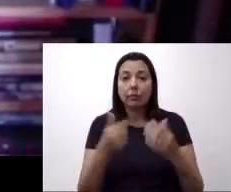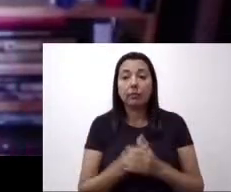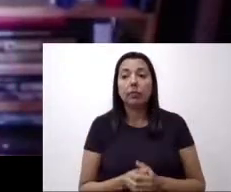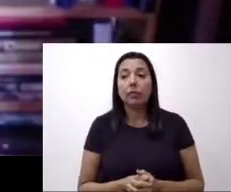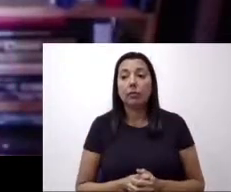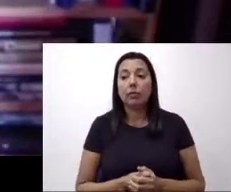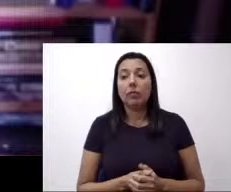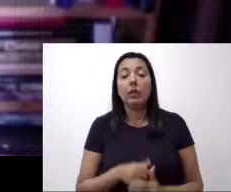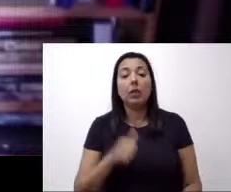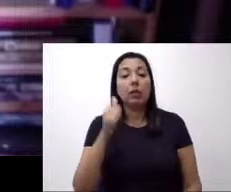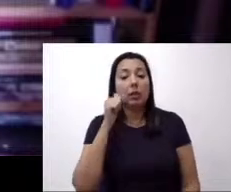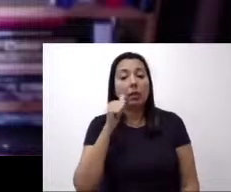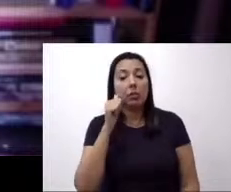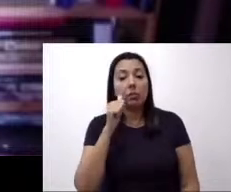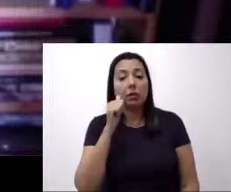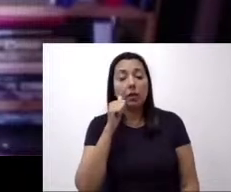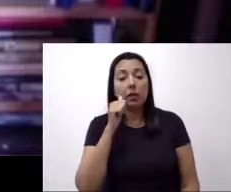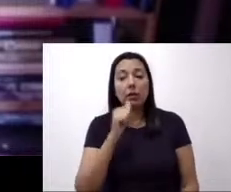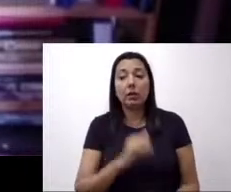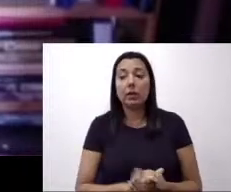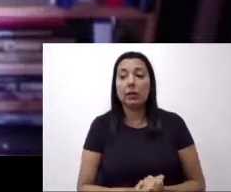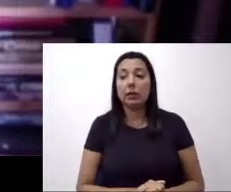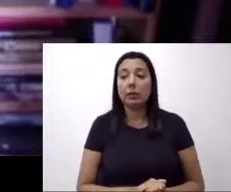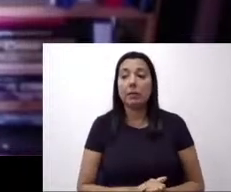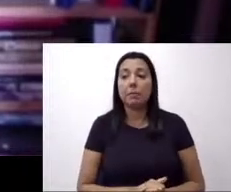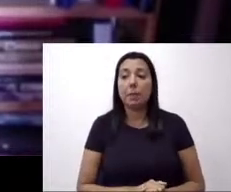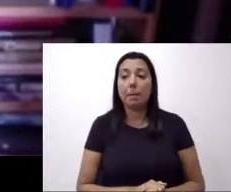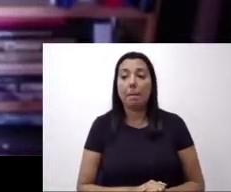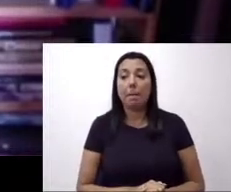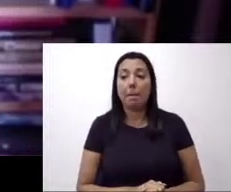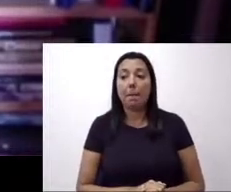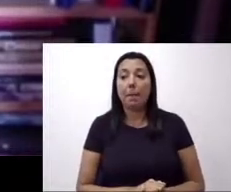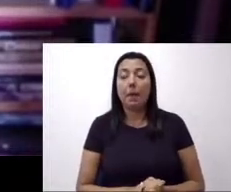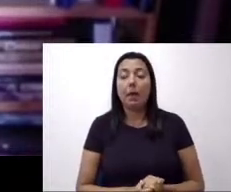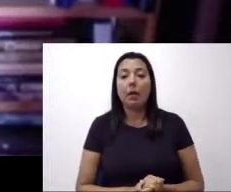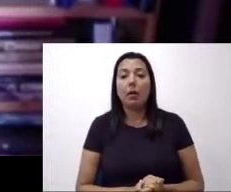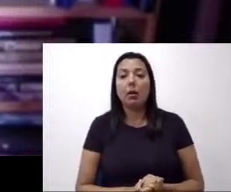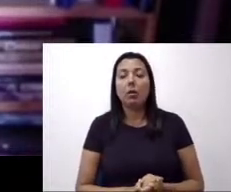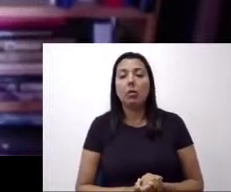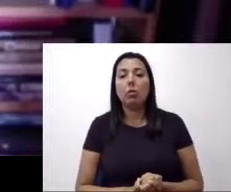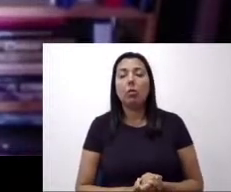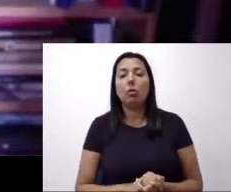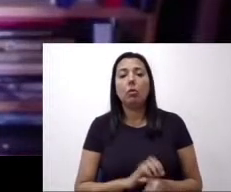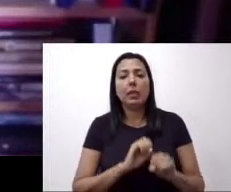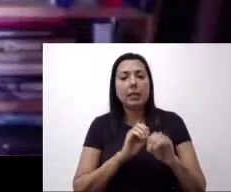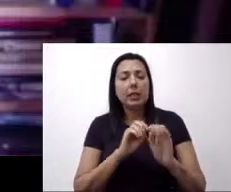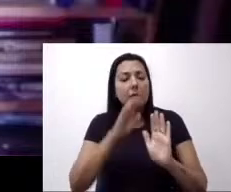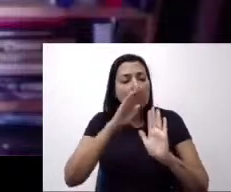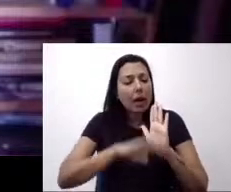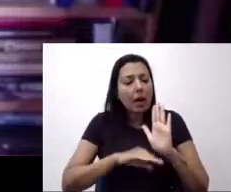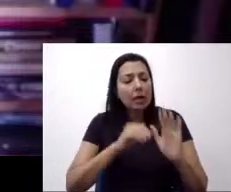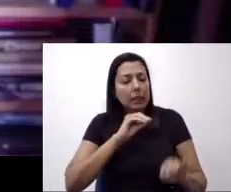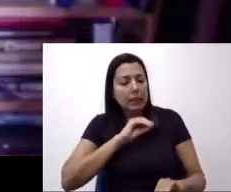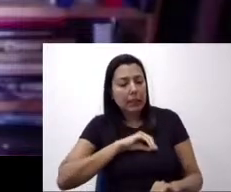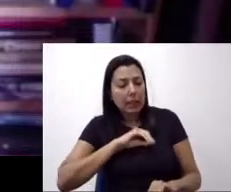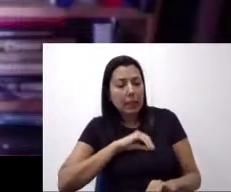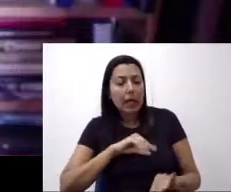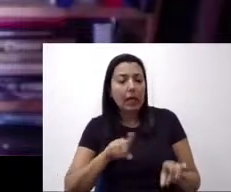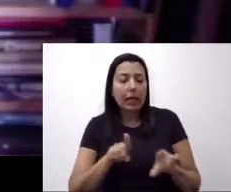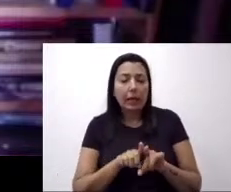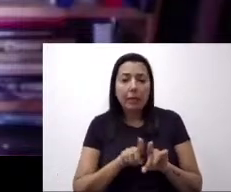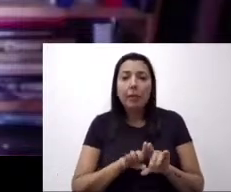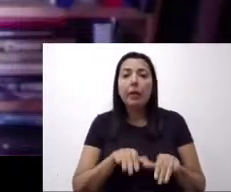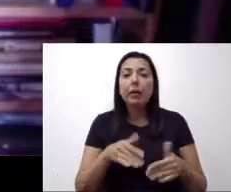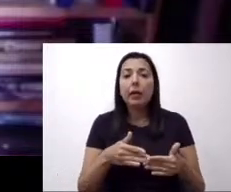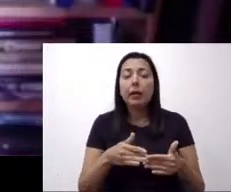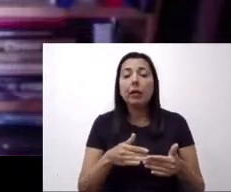concern politics, with an underrepresentation of women in the political parties and in the highest position of power. And